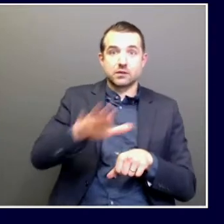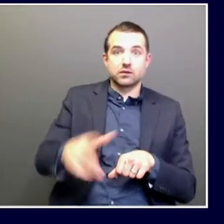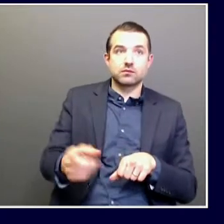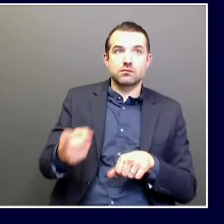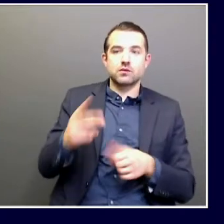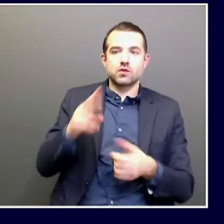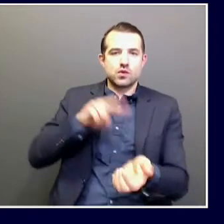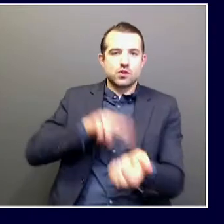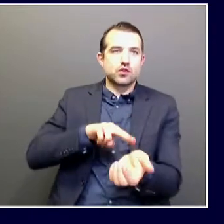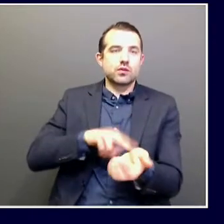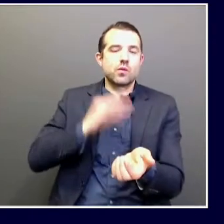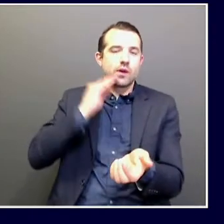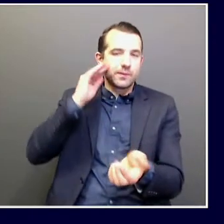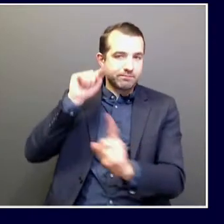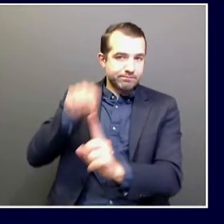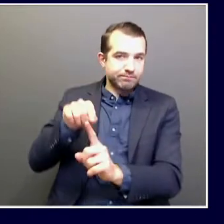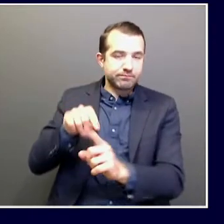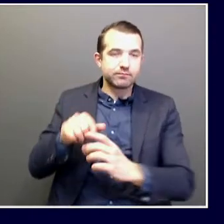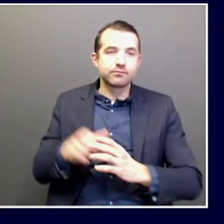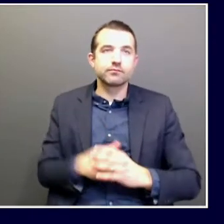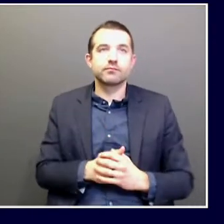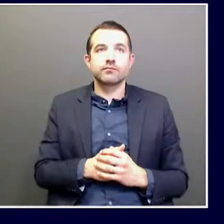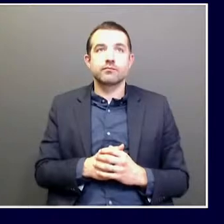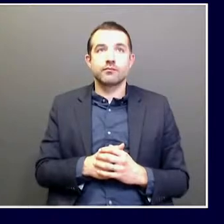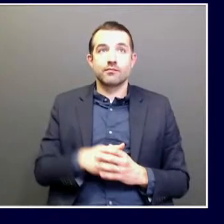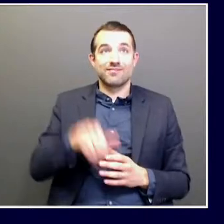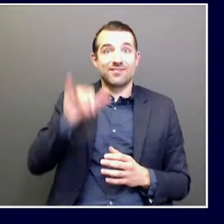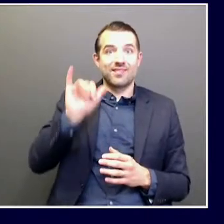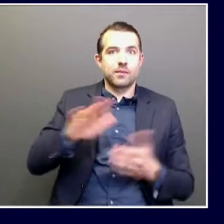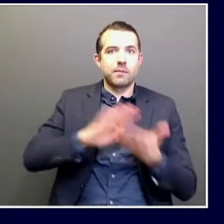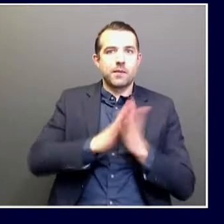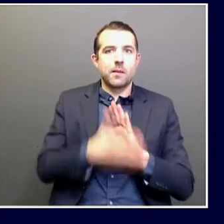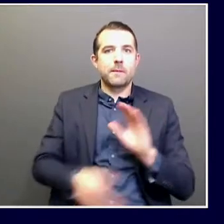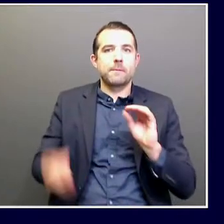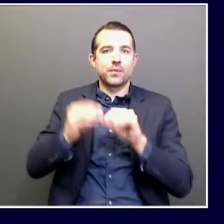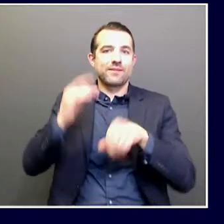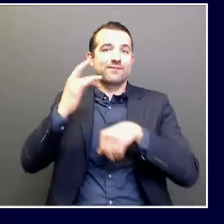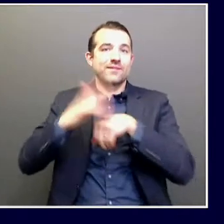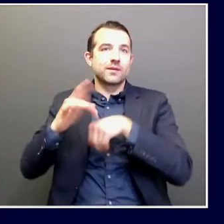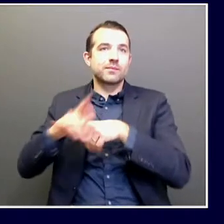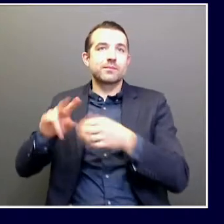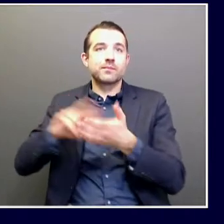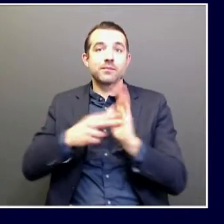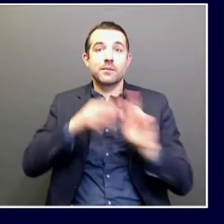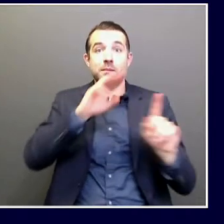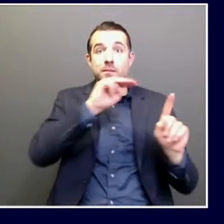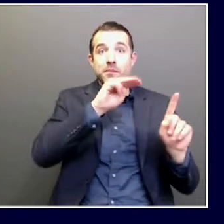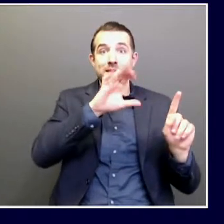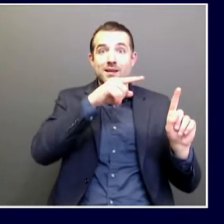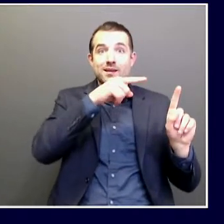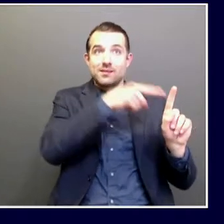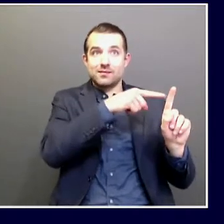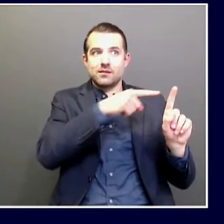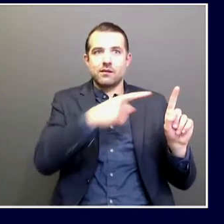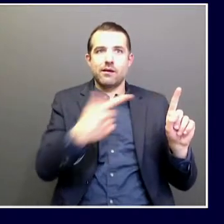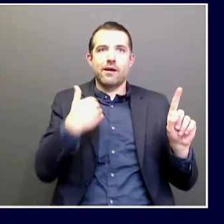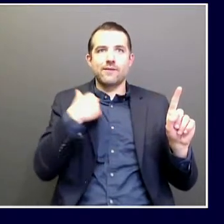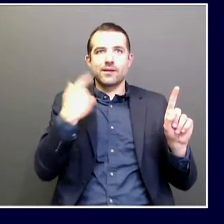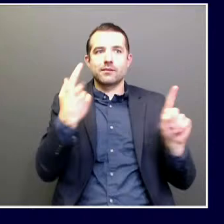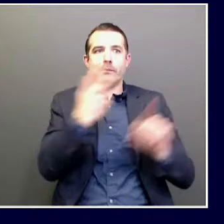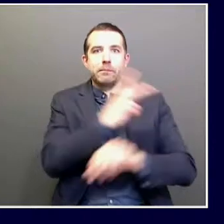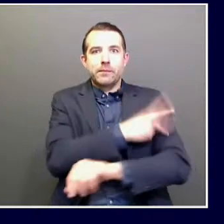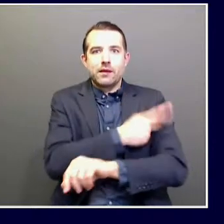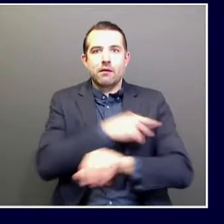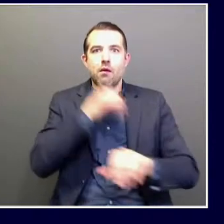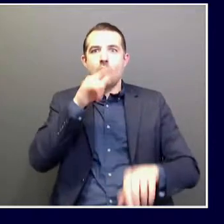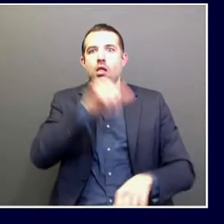to patients being discharged from a medical center to decompress at hospital. So there's a number of examples of effort that we